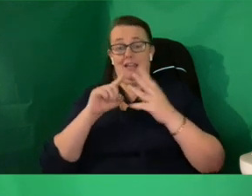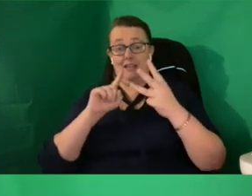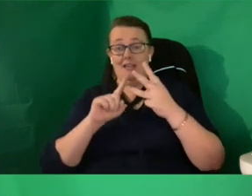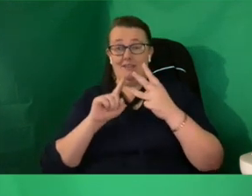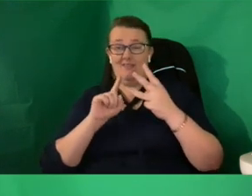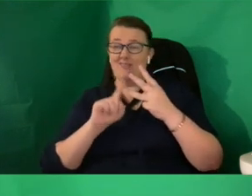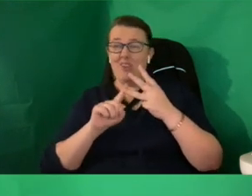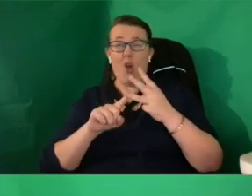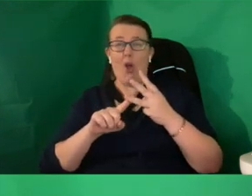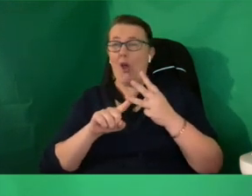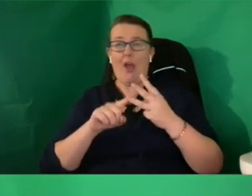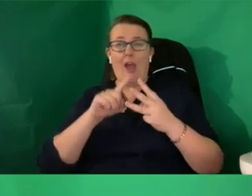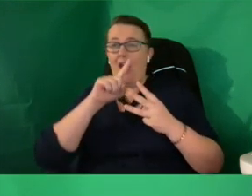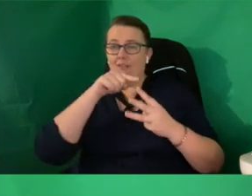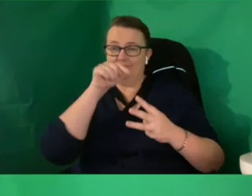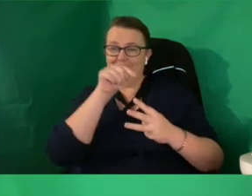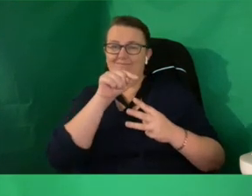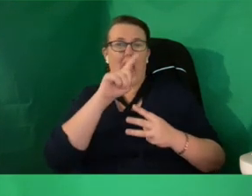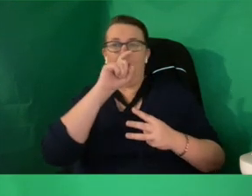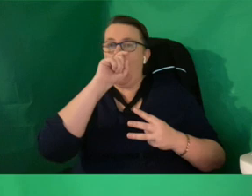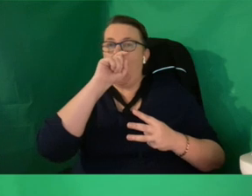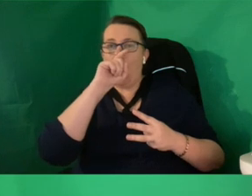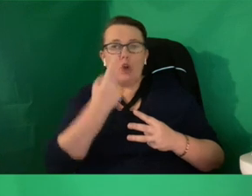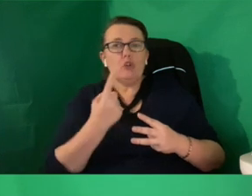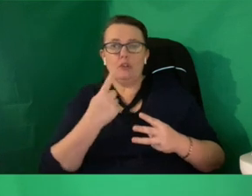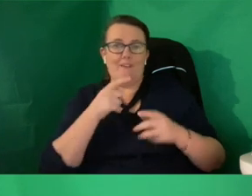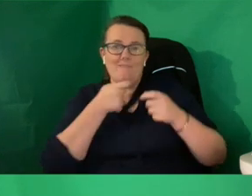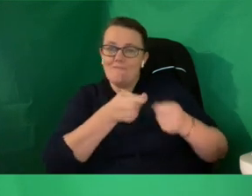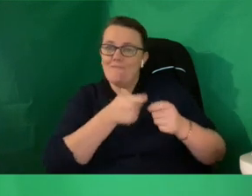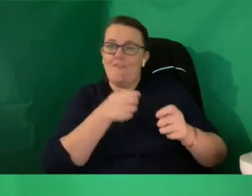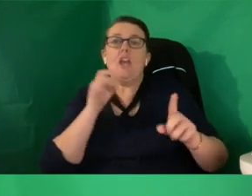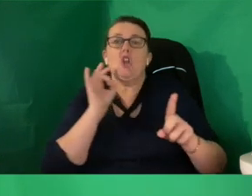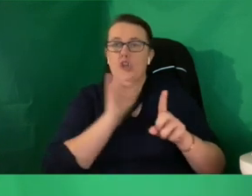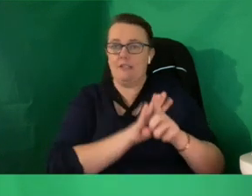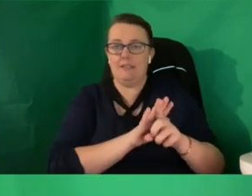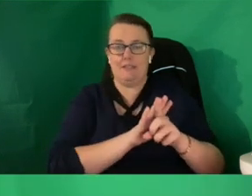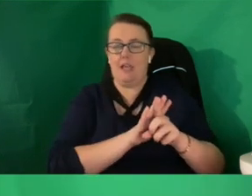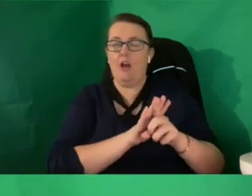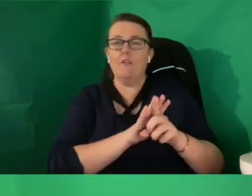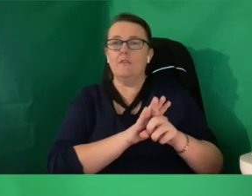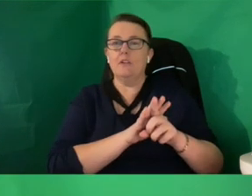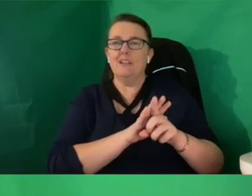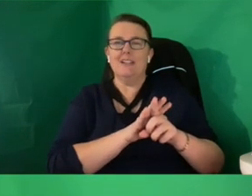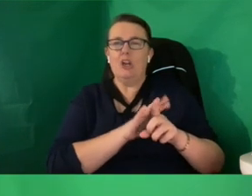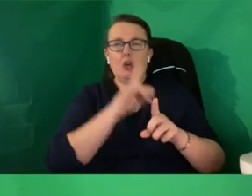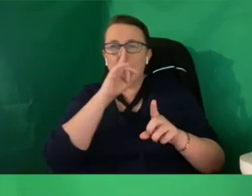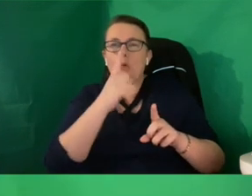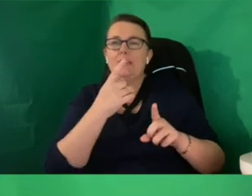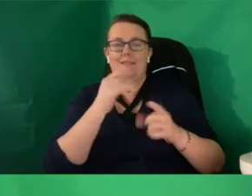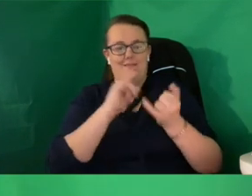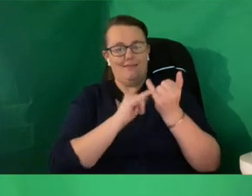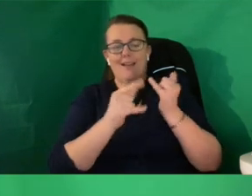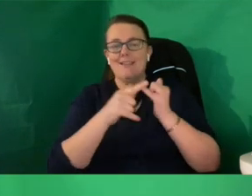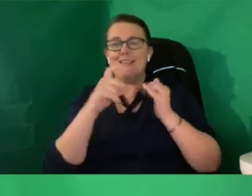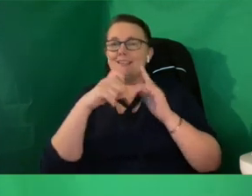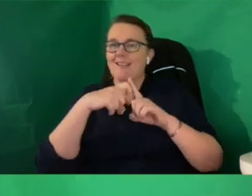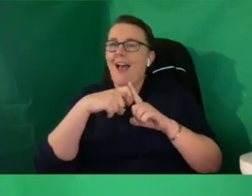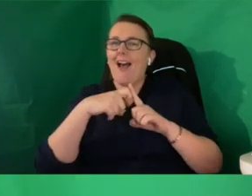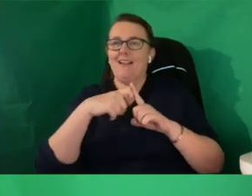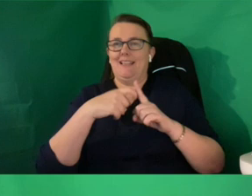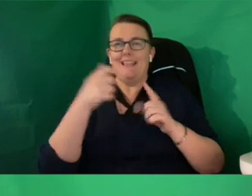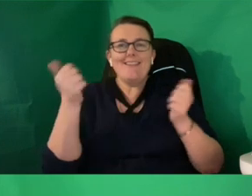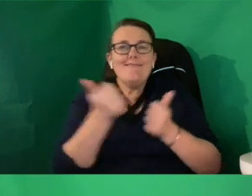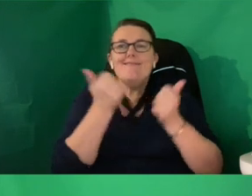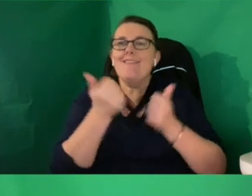she wasn't able to feed herself for the first 9 months because of her heart condition. She just didn't have the energy to suck. So we